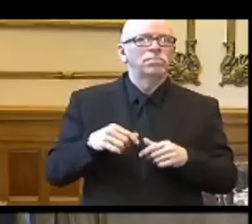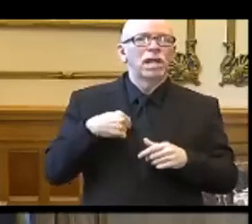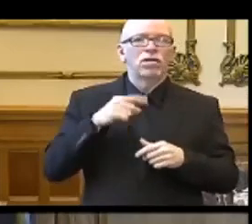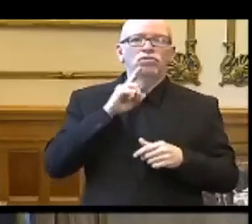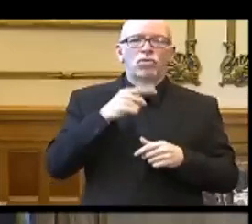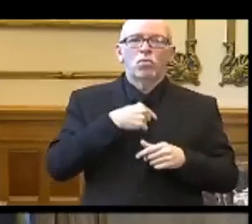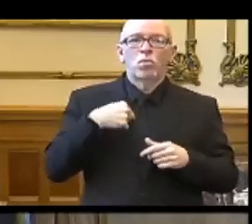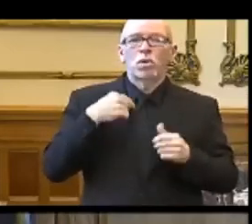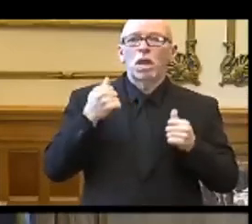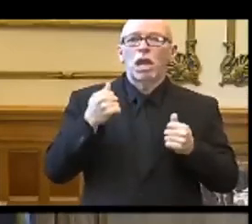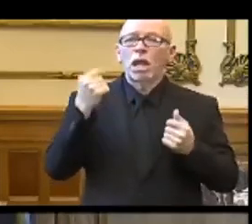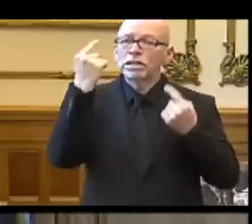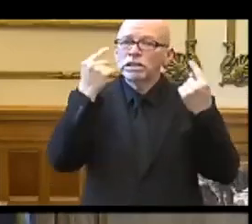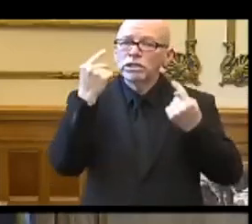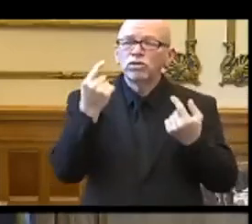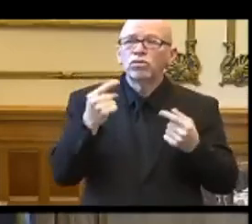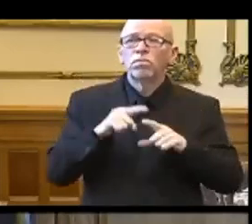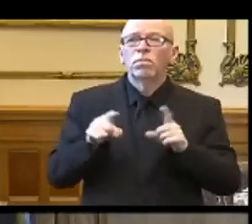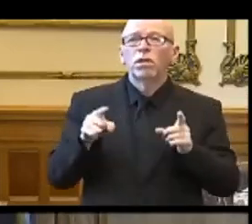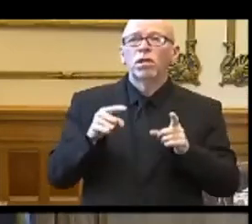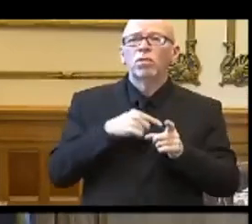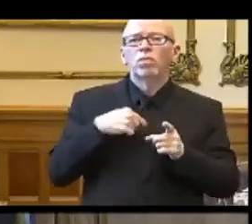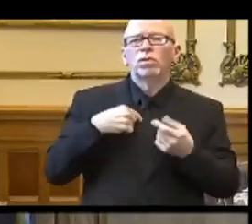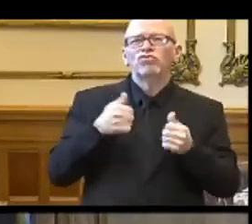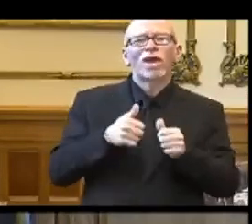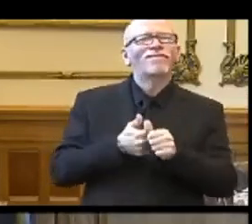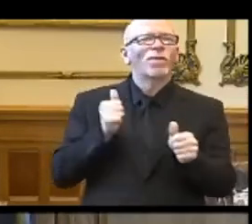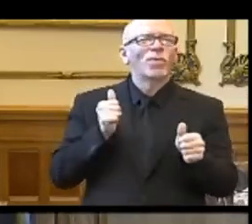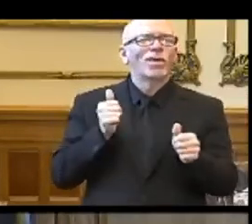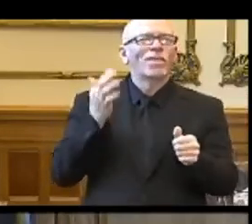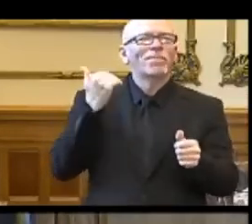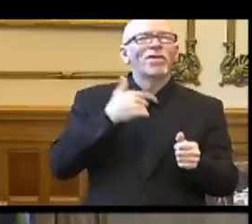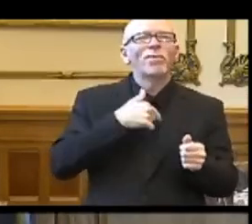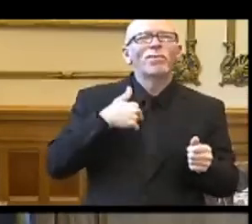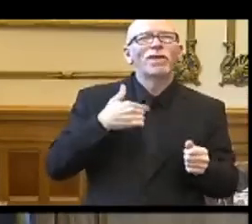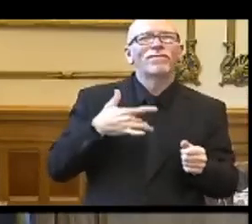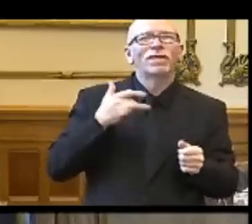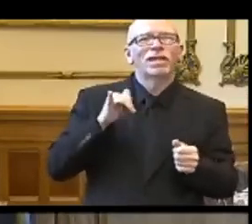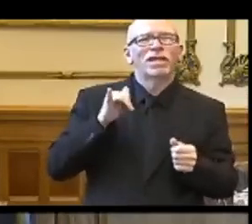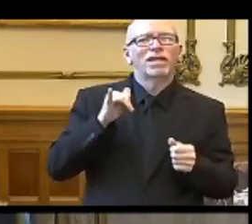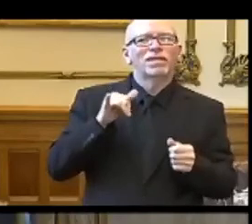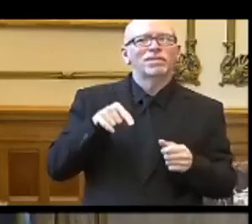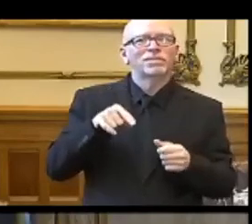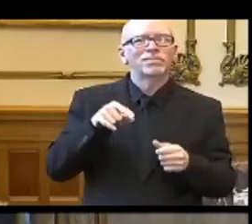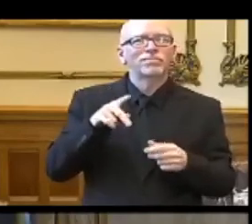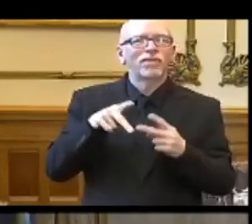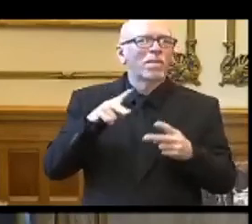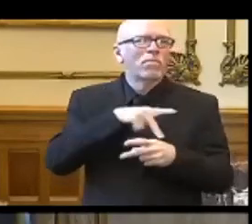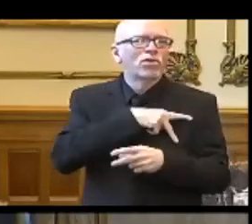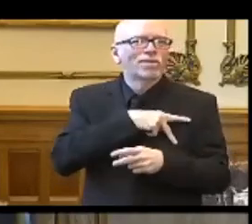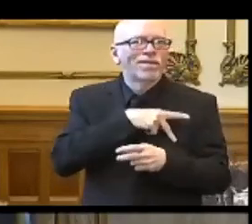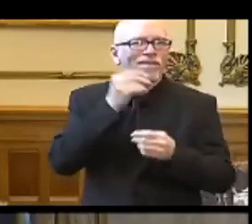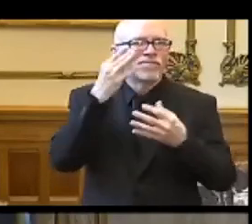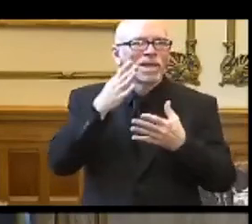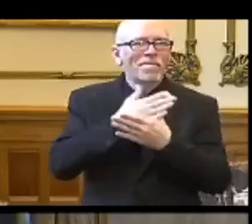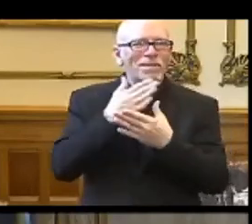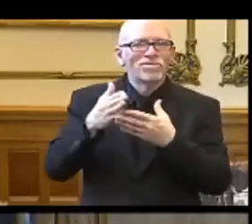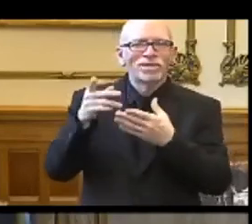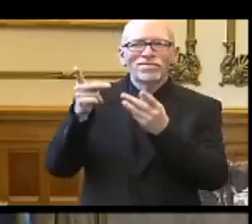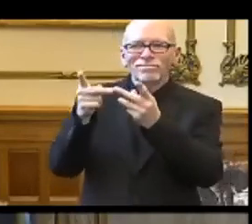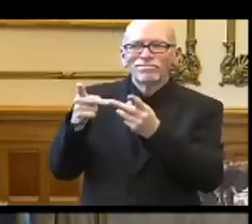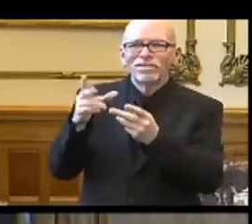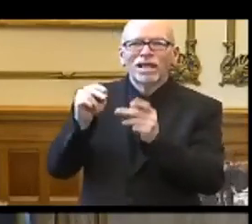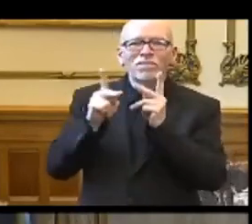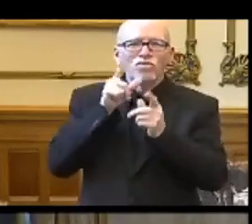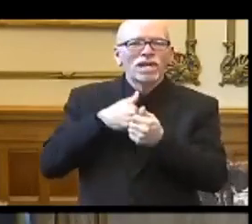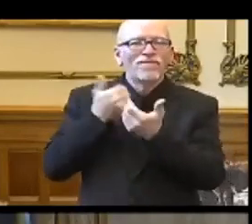that we can consider, but we've really tried to avoid that because we do think that this is a personal thing between the facility and the individuals who